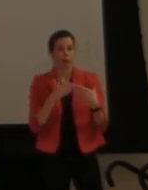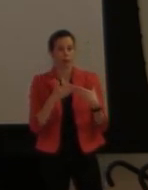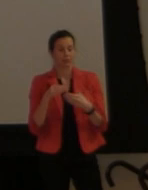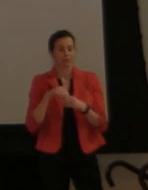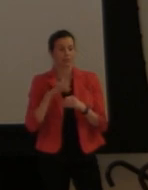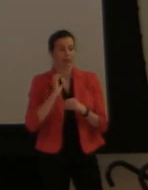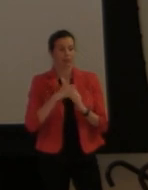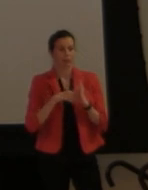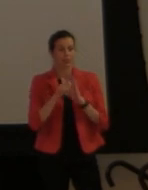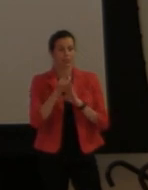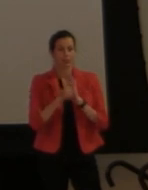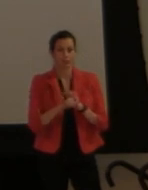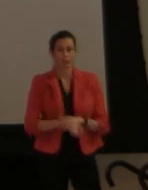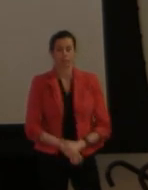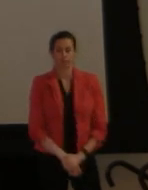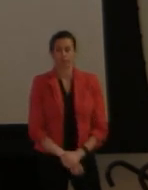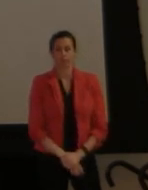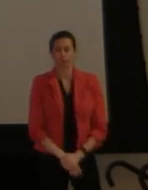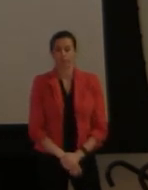state.